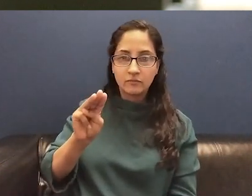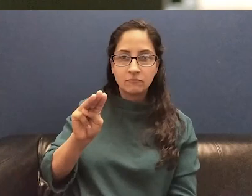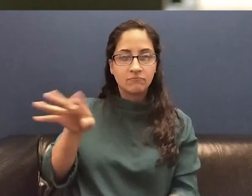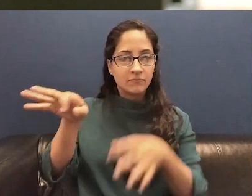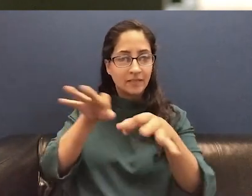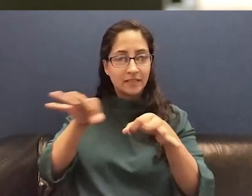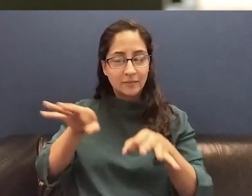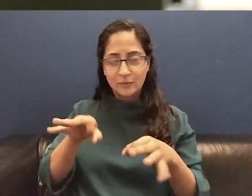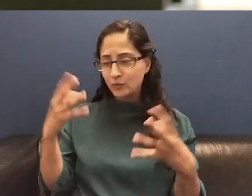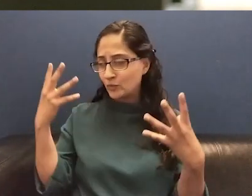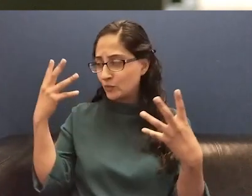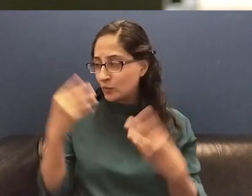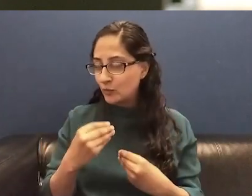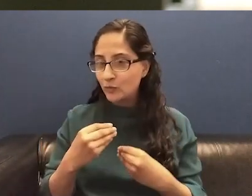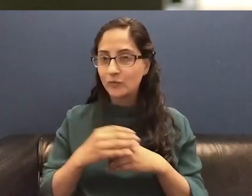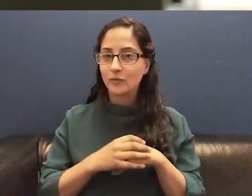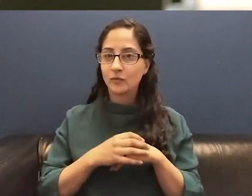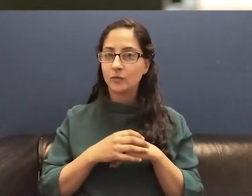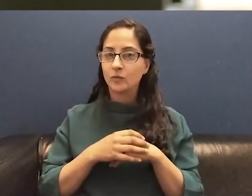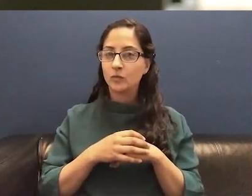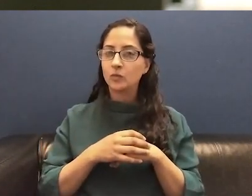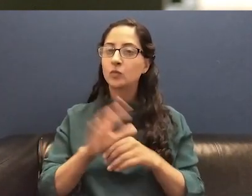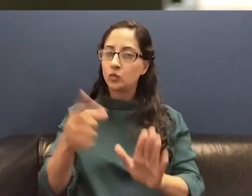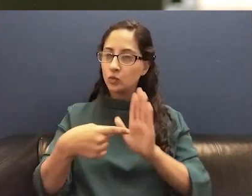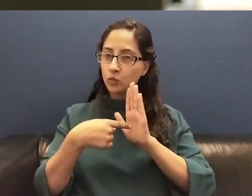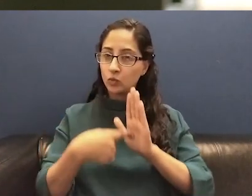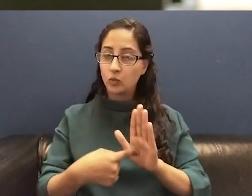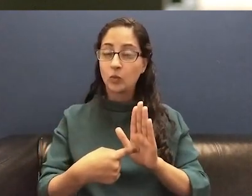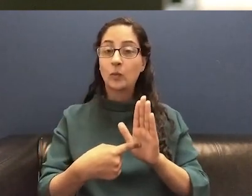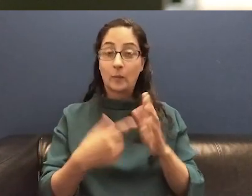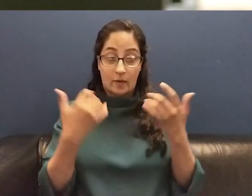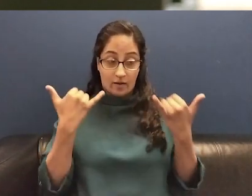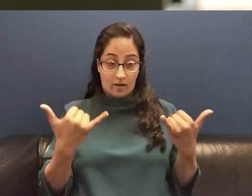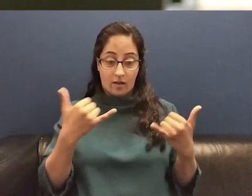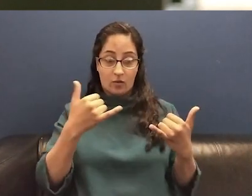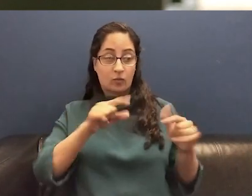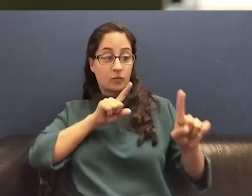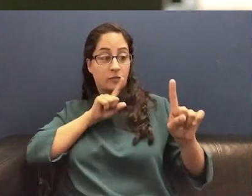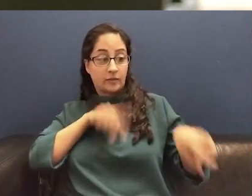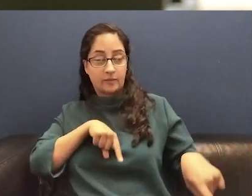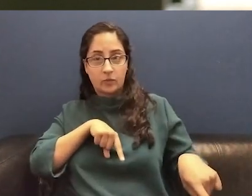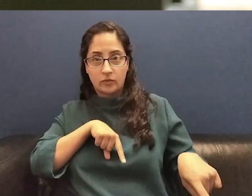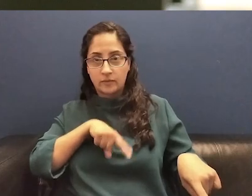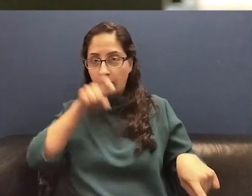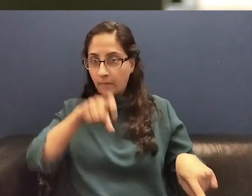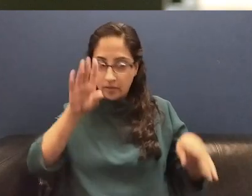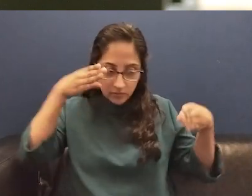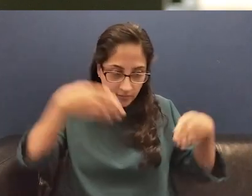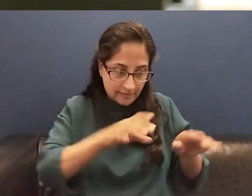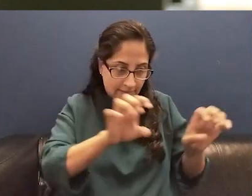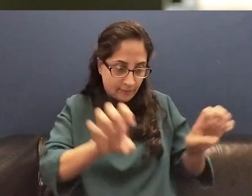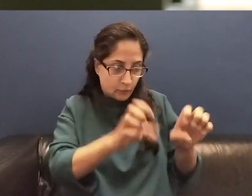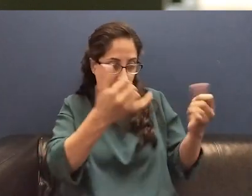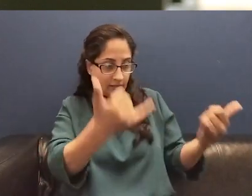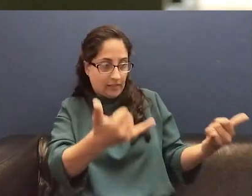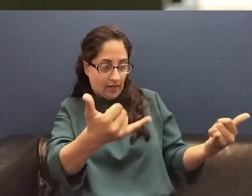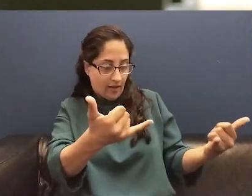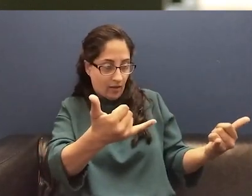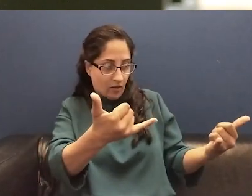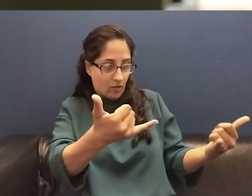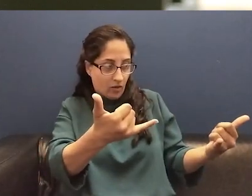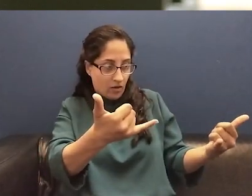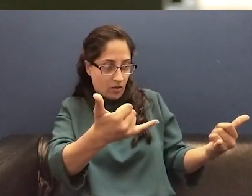with such eloquence this idea of bifocal vision, right, with one eye focused on the immediate